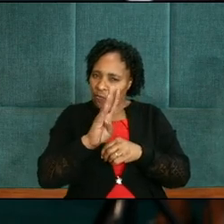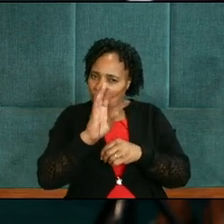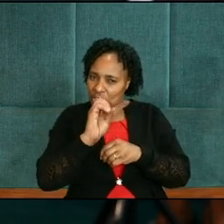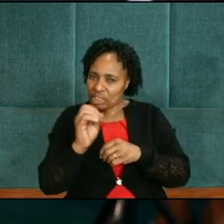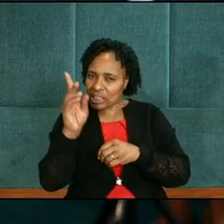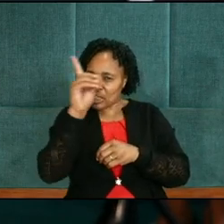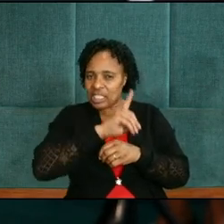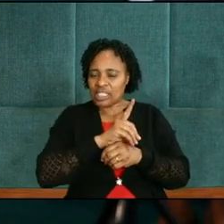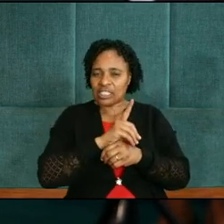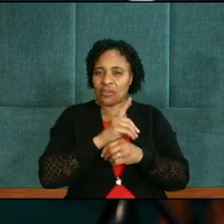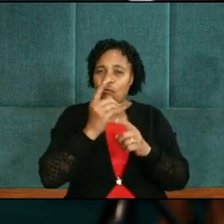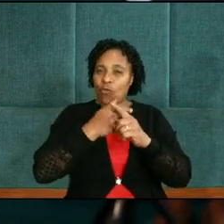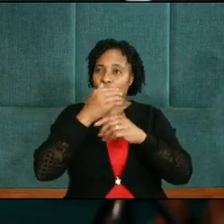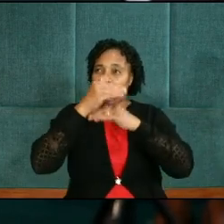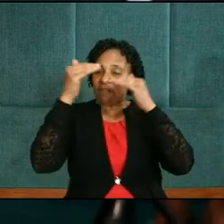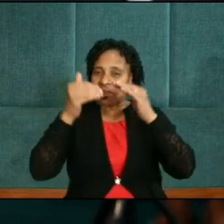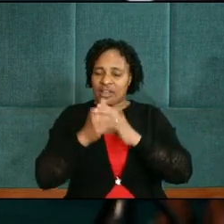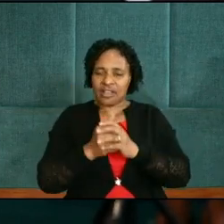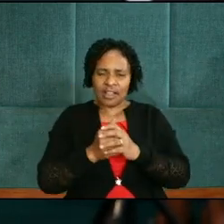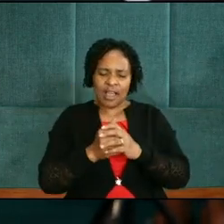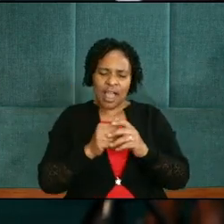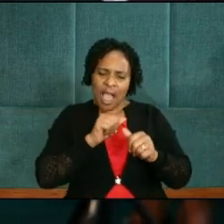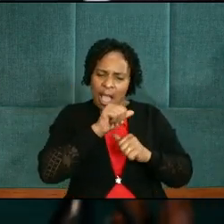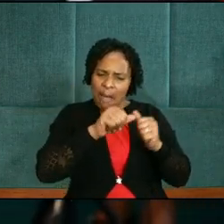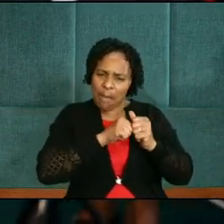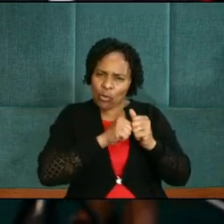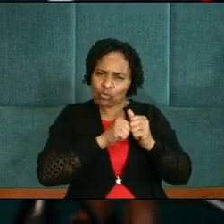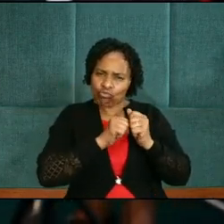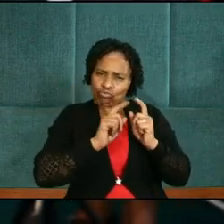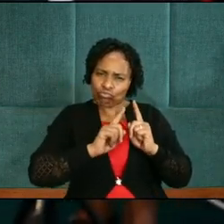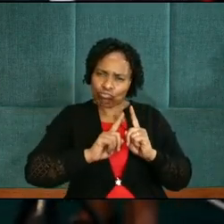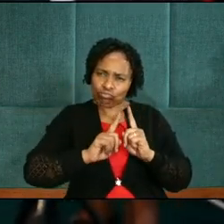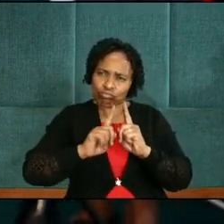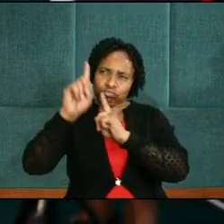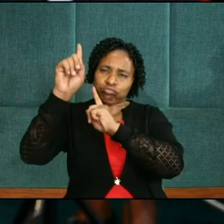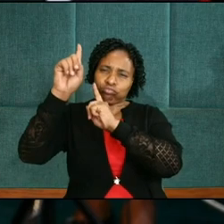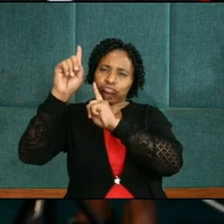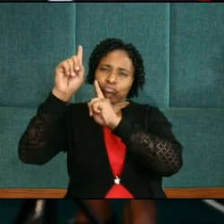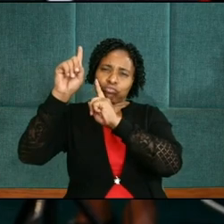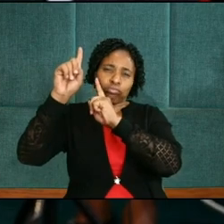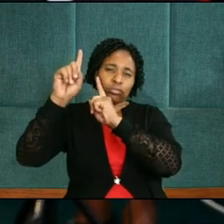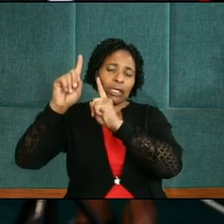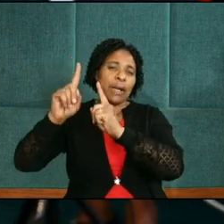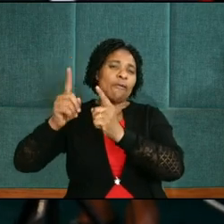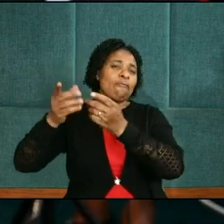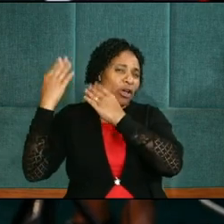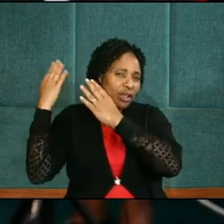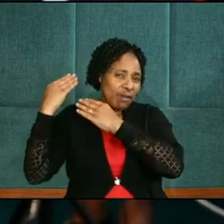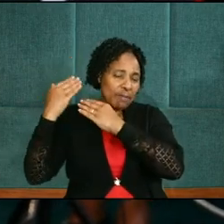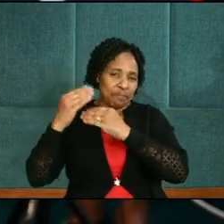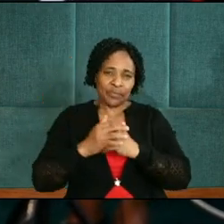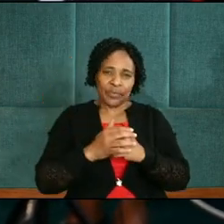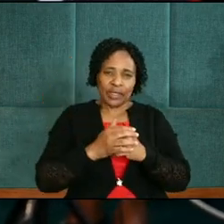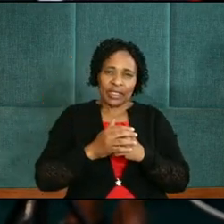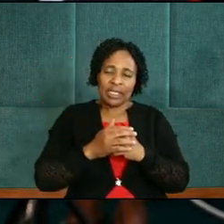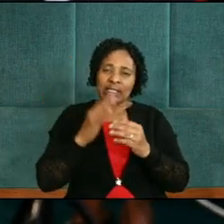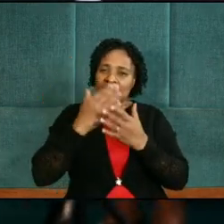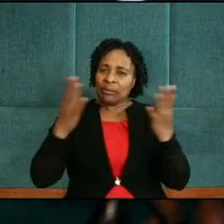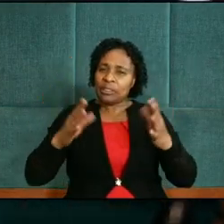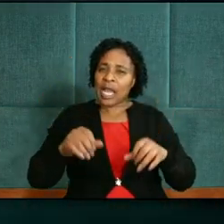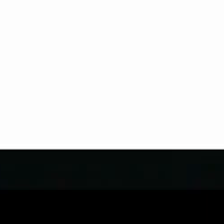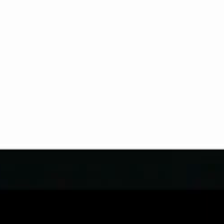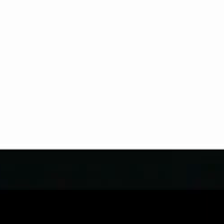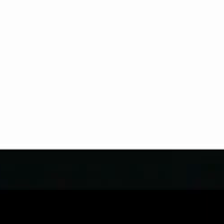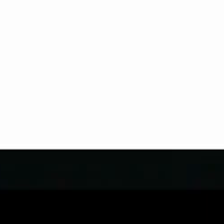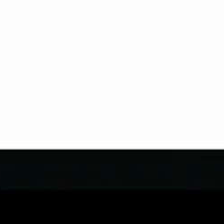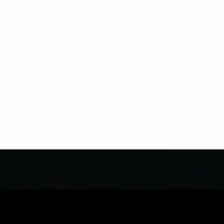after his resurrection. And when he was about to leave permanently, Acts 1, something strange happened. Him